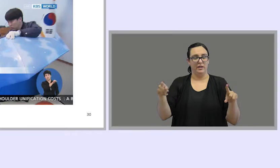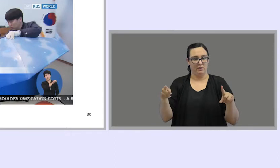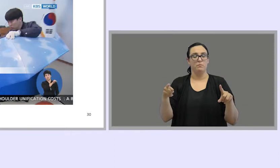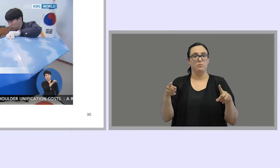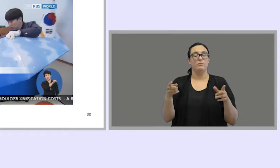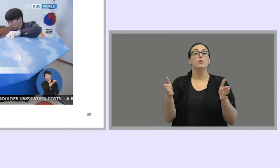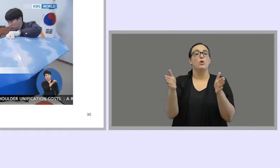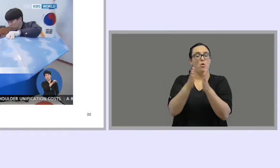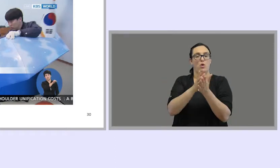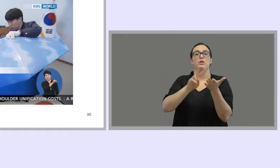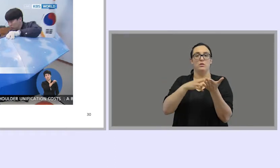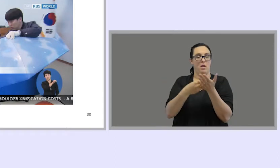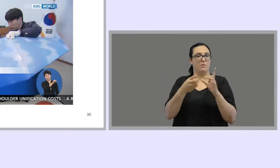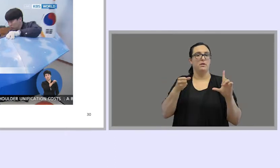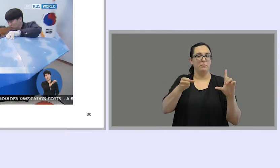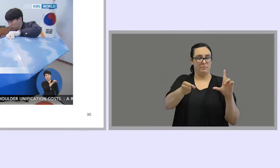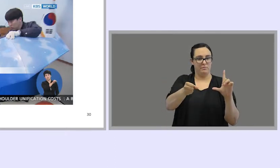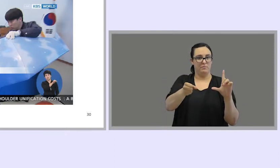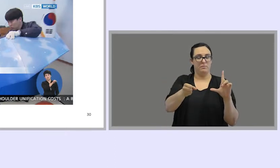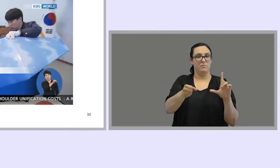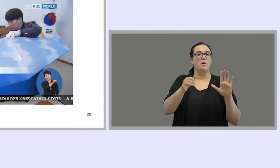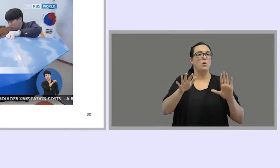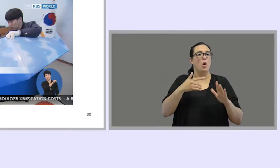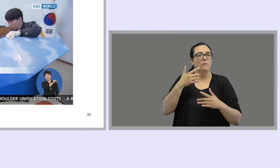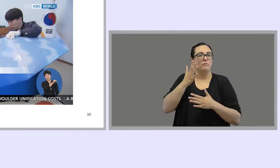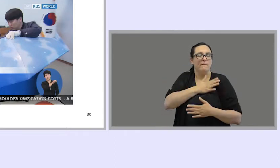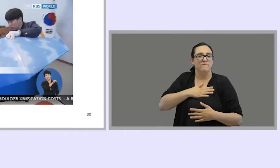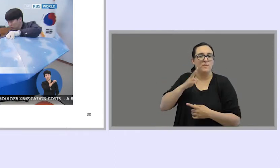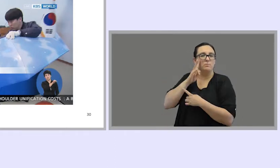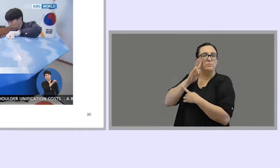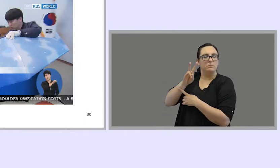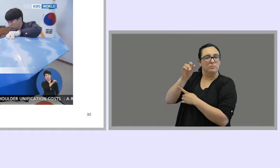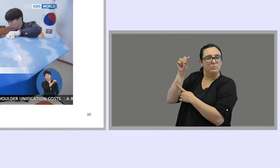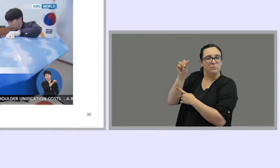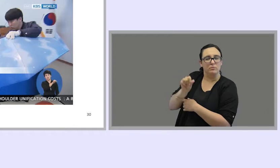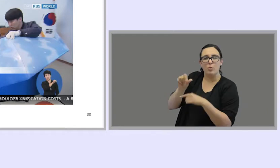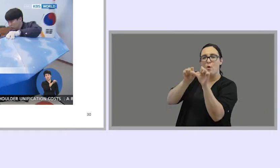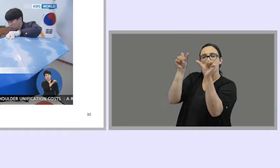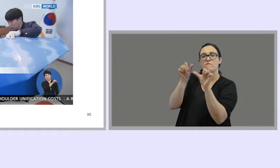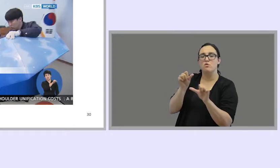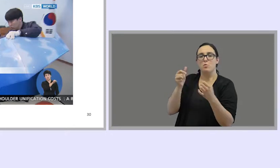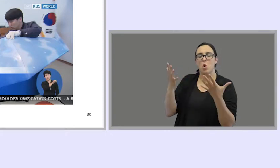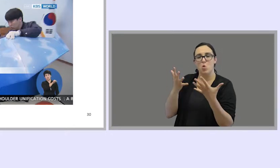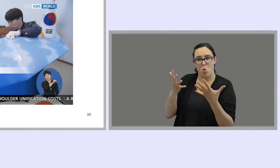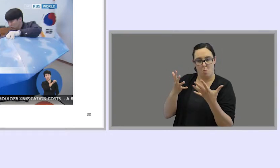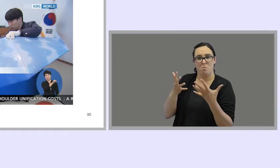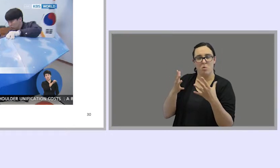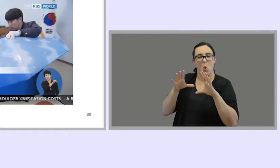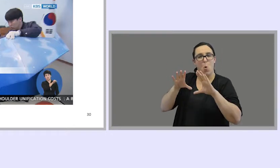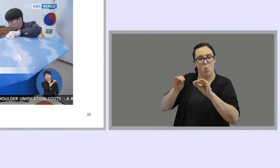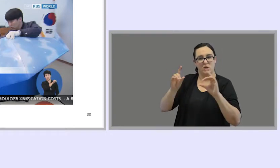include interpreting, but I want you to pay attention to the different formats that are